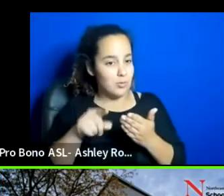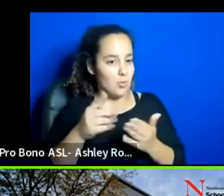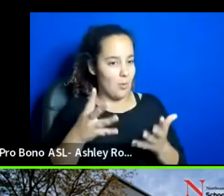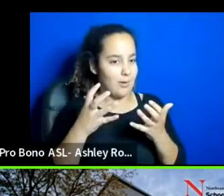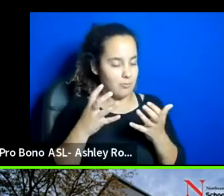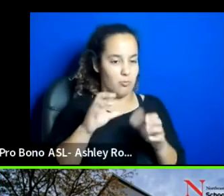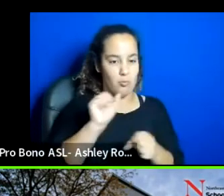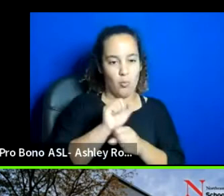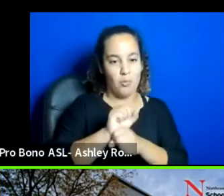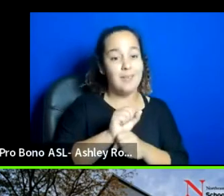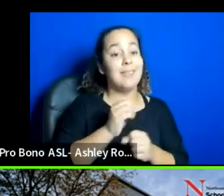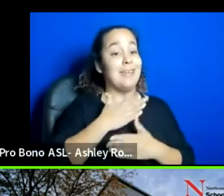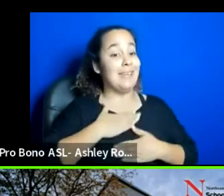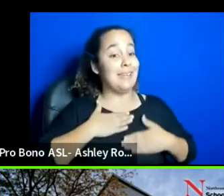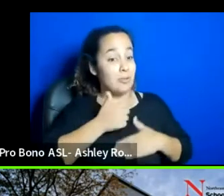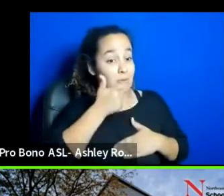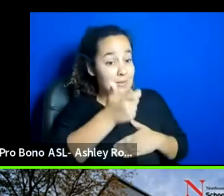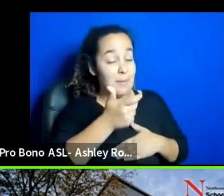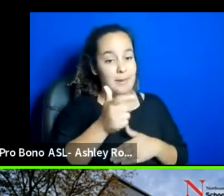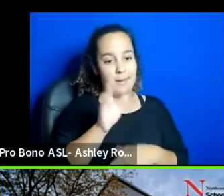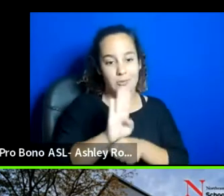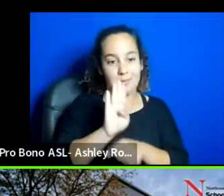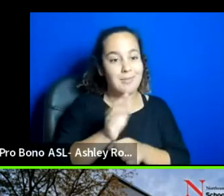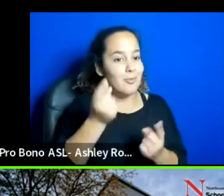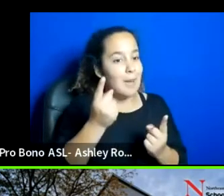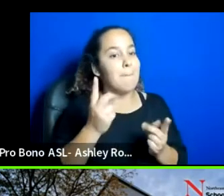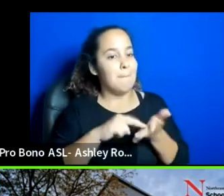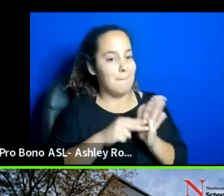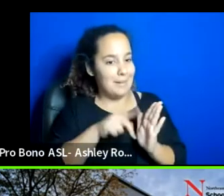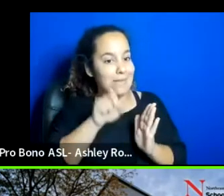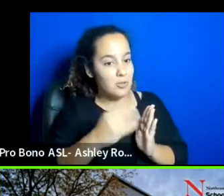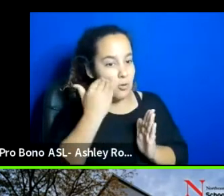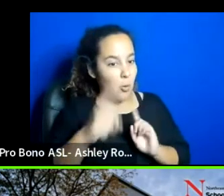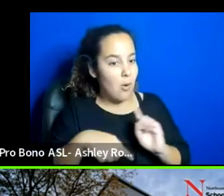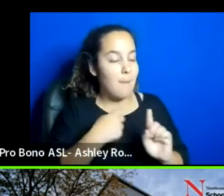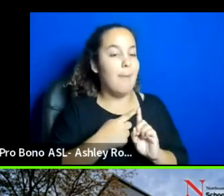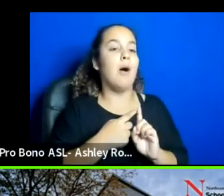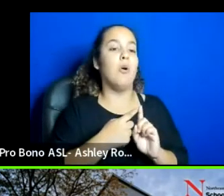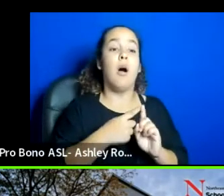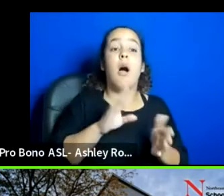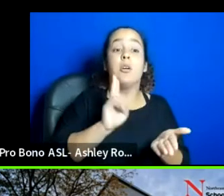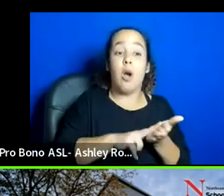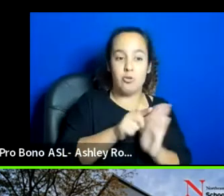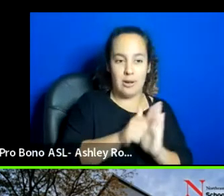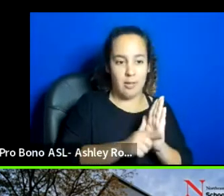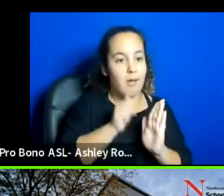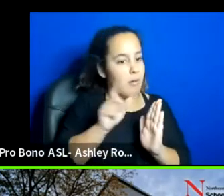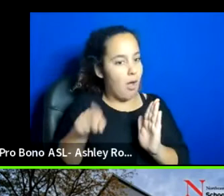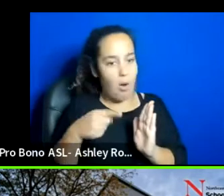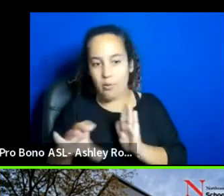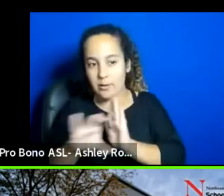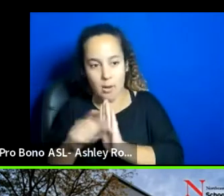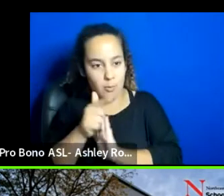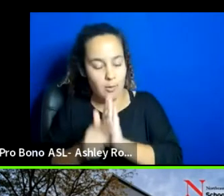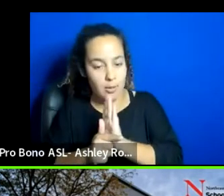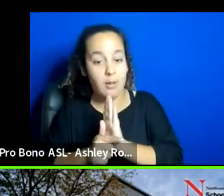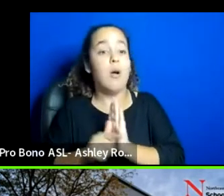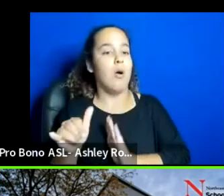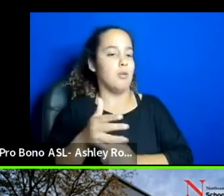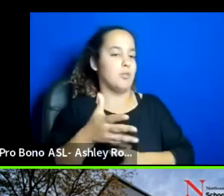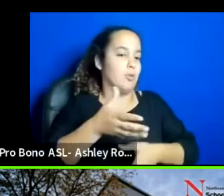industry, Brent's teaching me they need to know a lot more about contract law than copyright law. And they better also learn antitrust law and labor